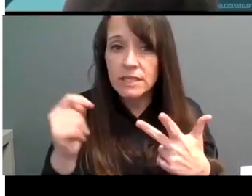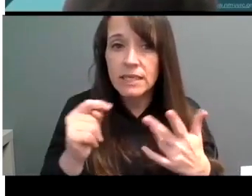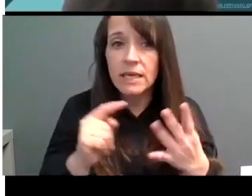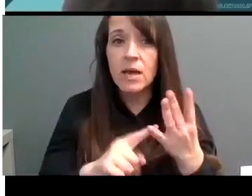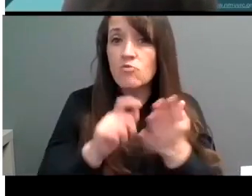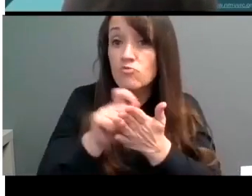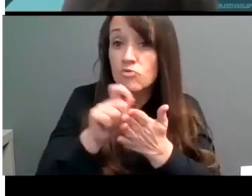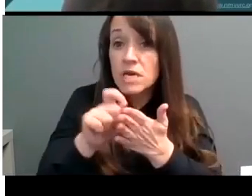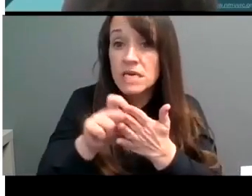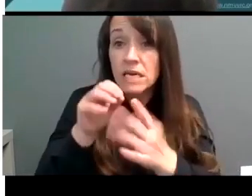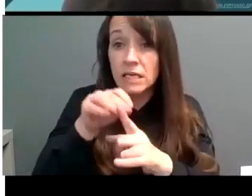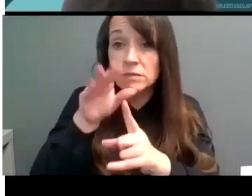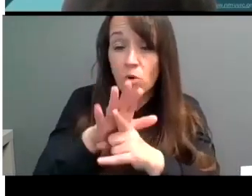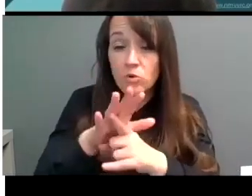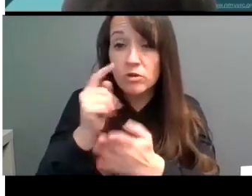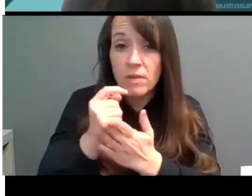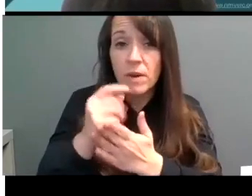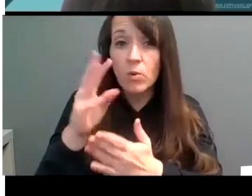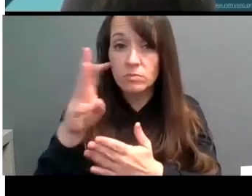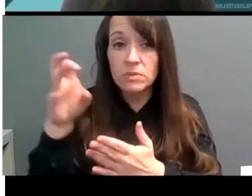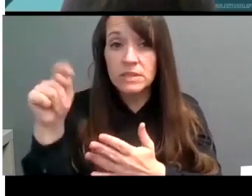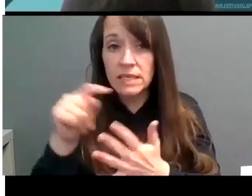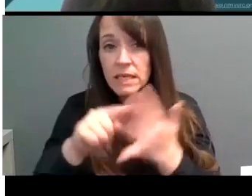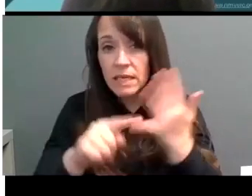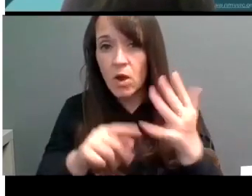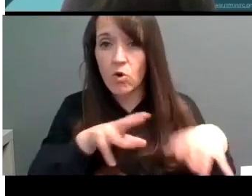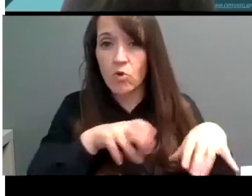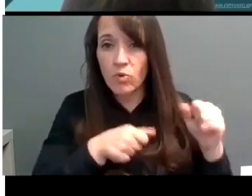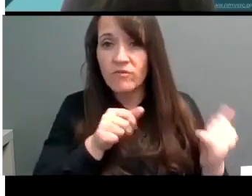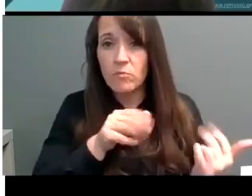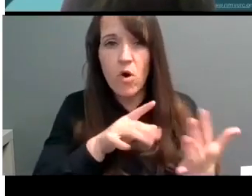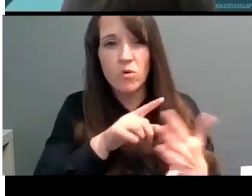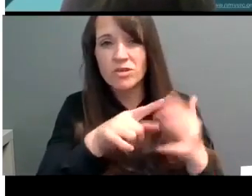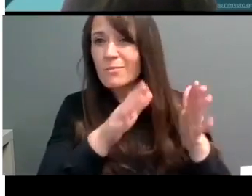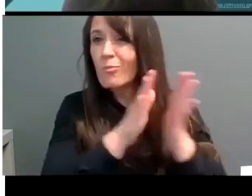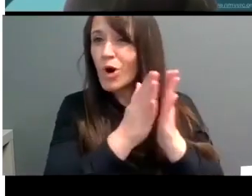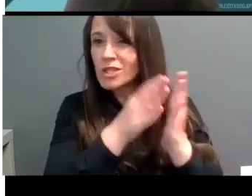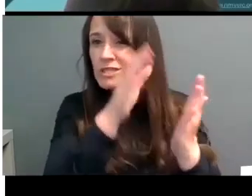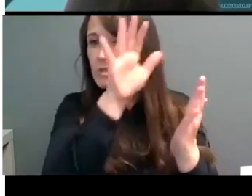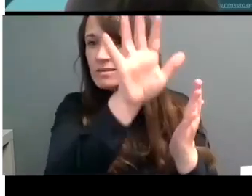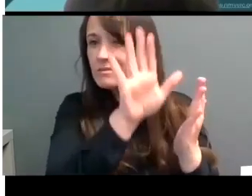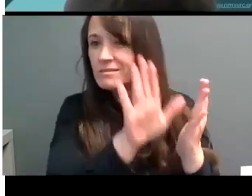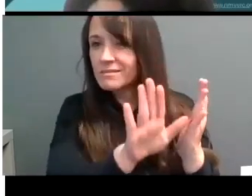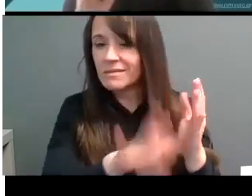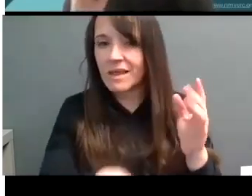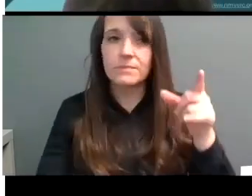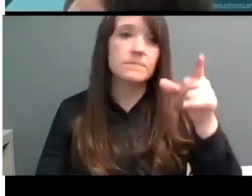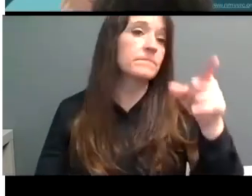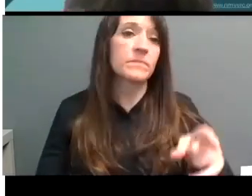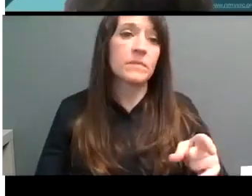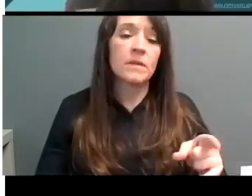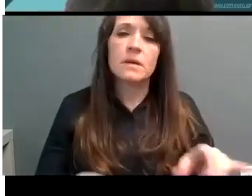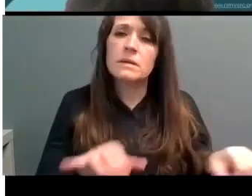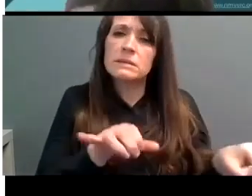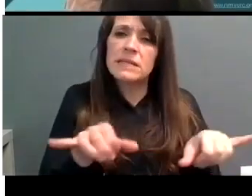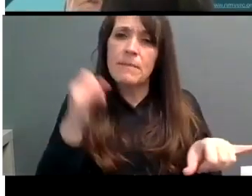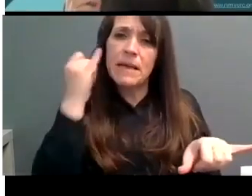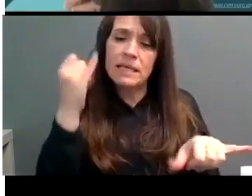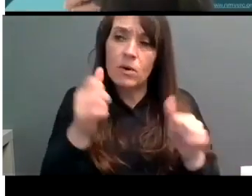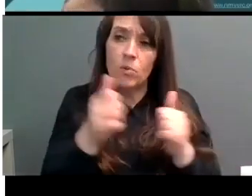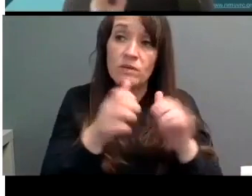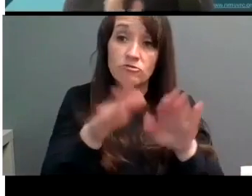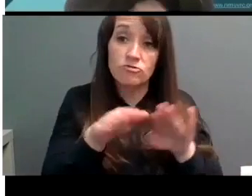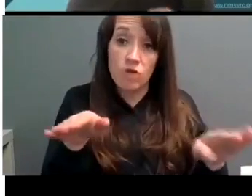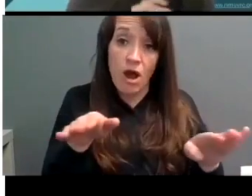grief approach. And you see some pictures of these manuals over here on the side. Similar to the child treatments, they're trauma focused.